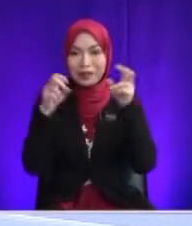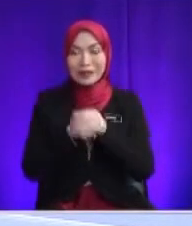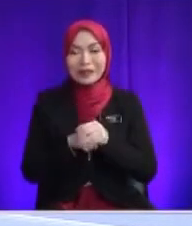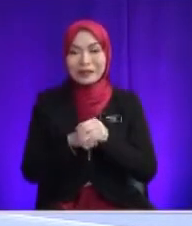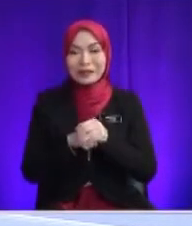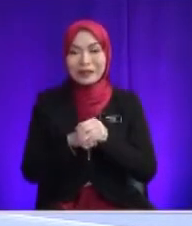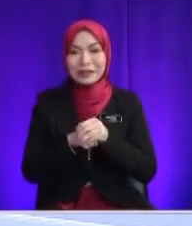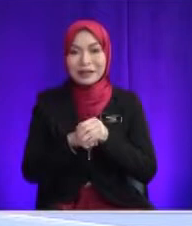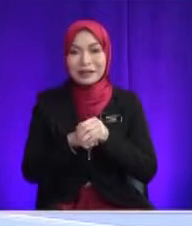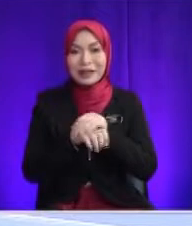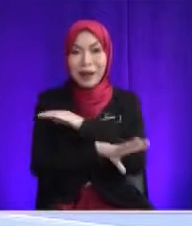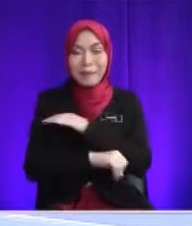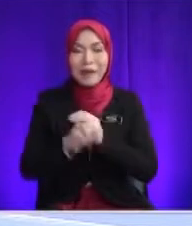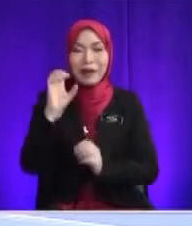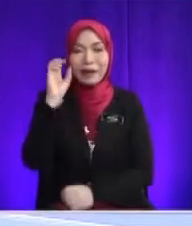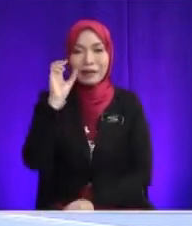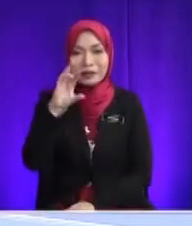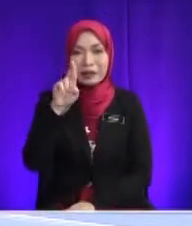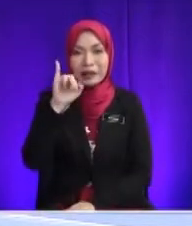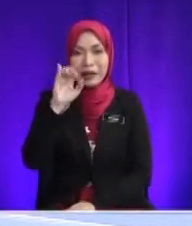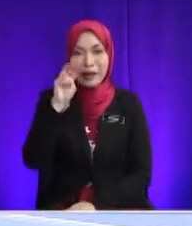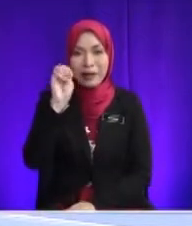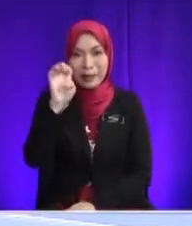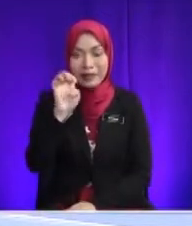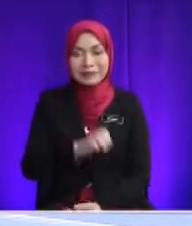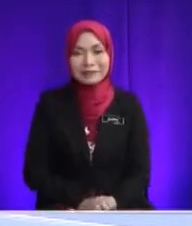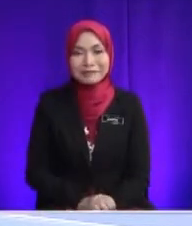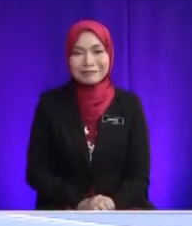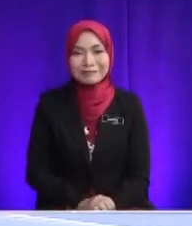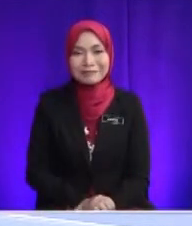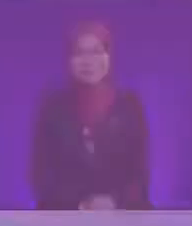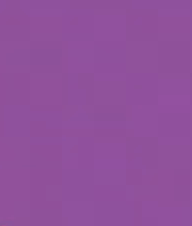that, let's welcome our teacher for today. Let's take a look at her profile.